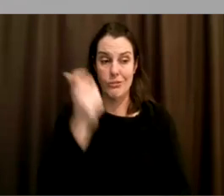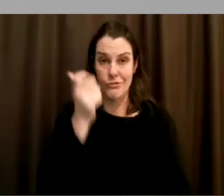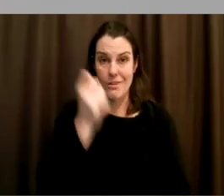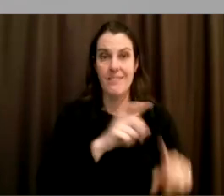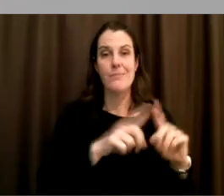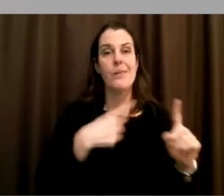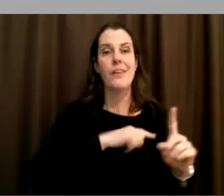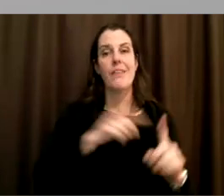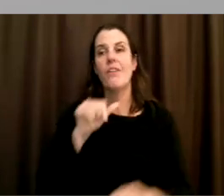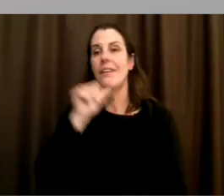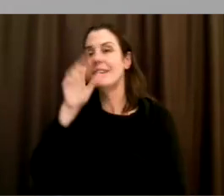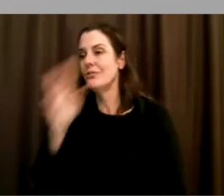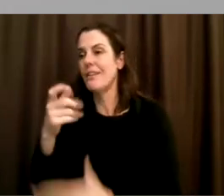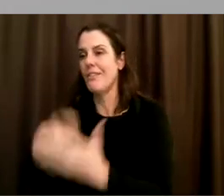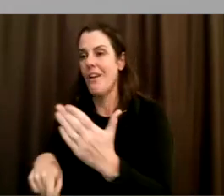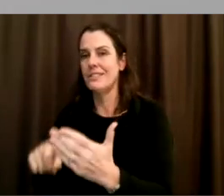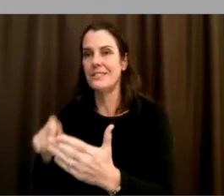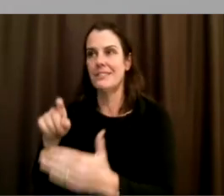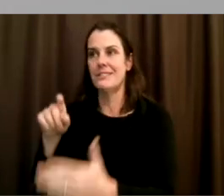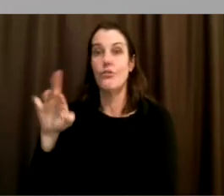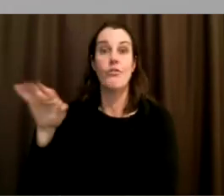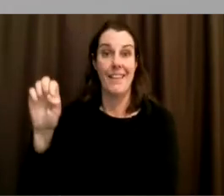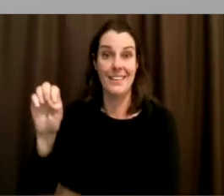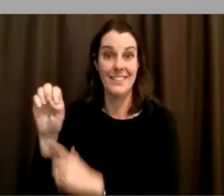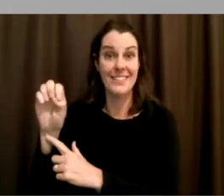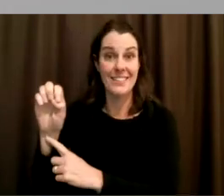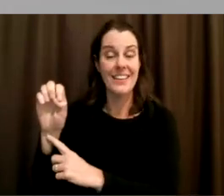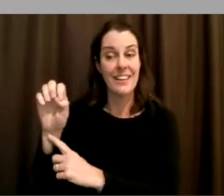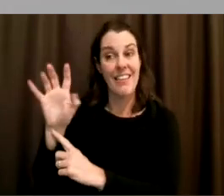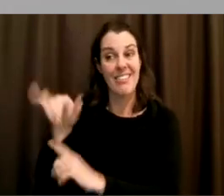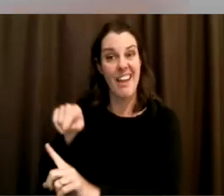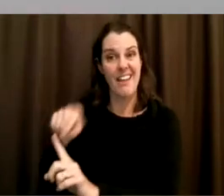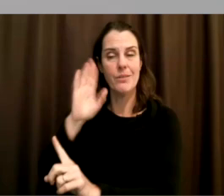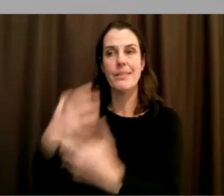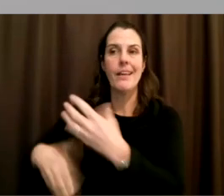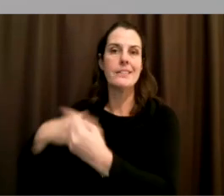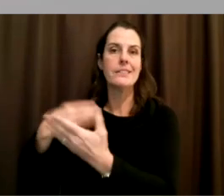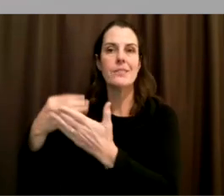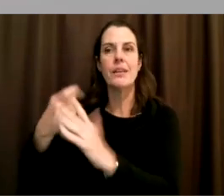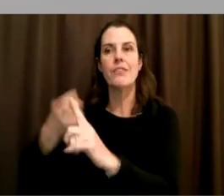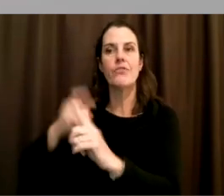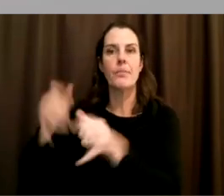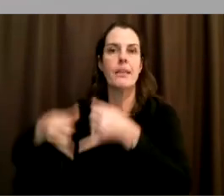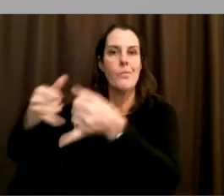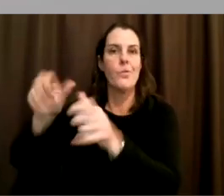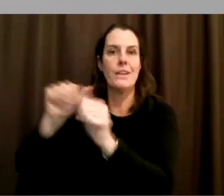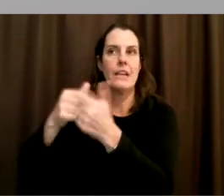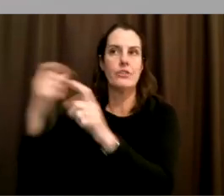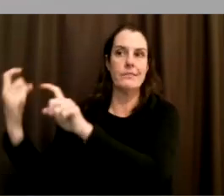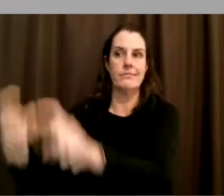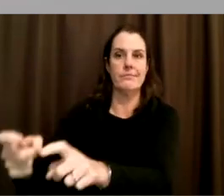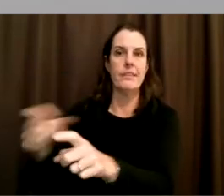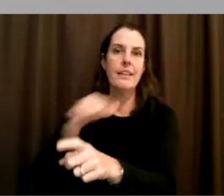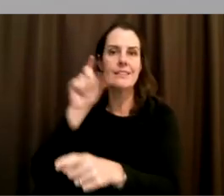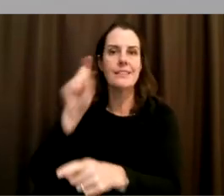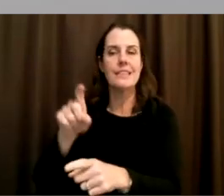our indirect cost rate, and that's just going to be basically, additional money from the awarding agency that doesn't need to